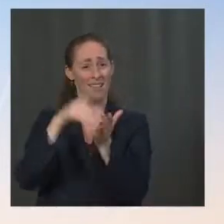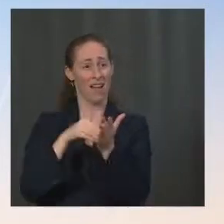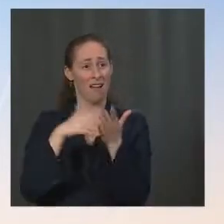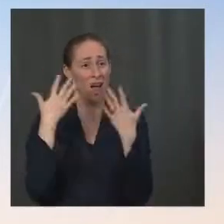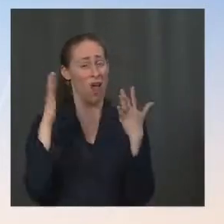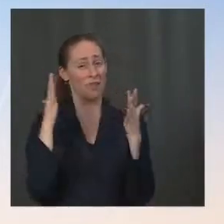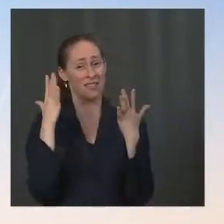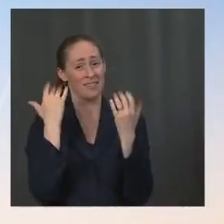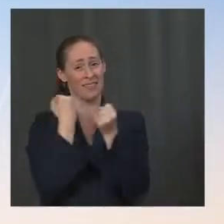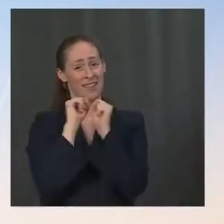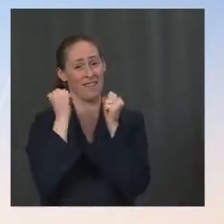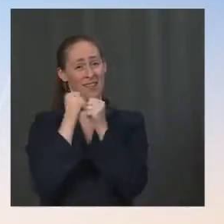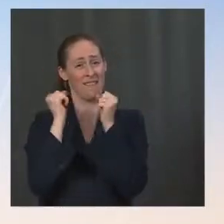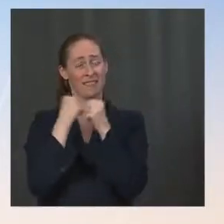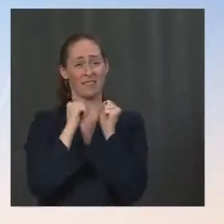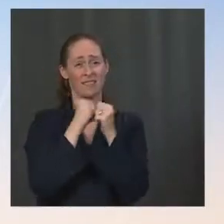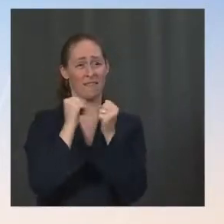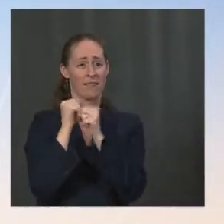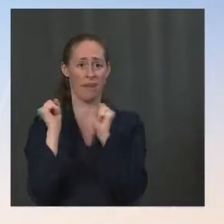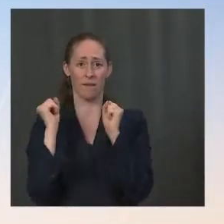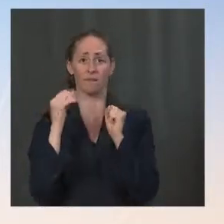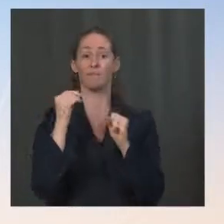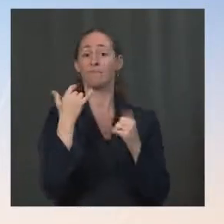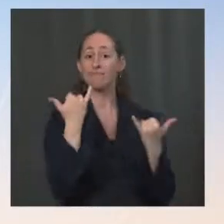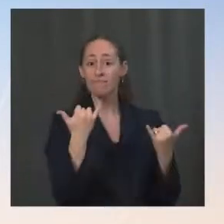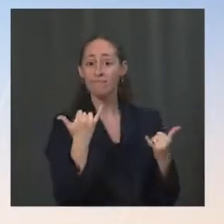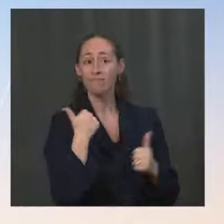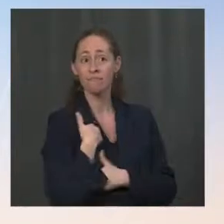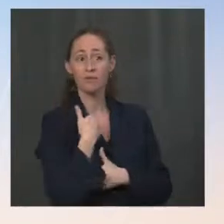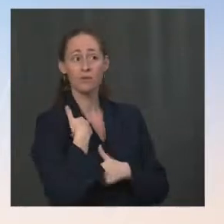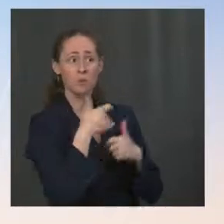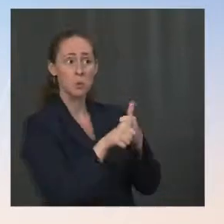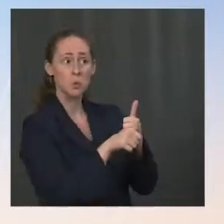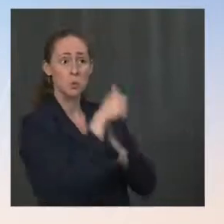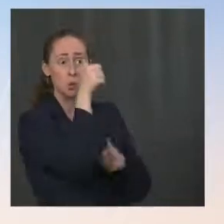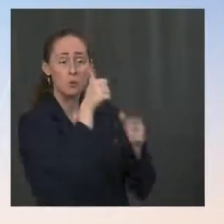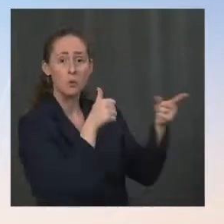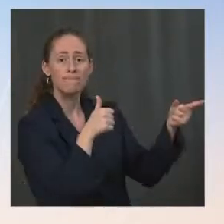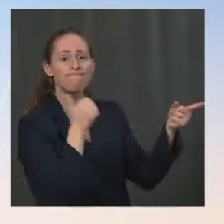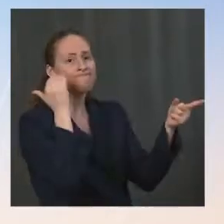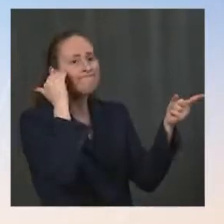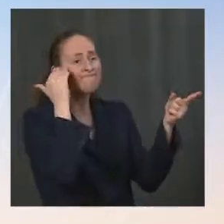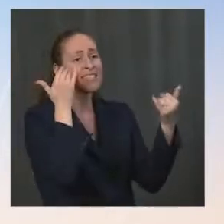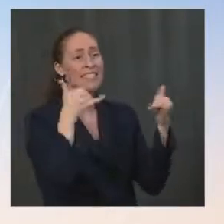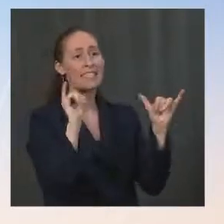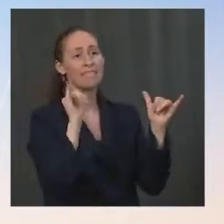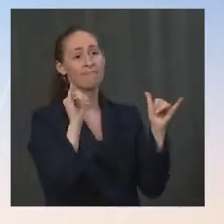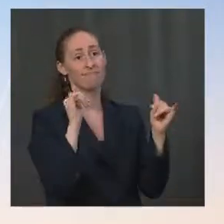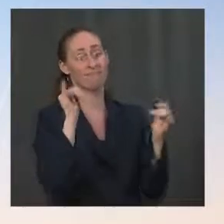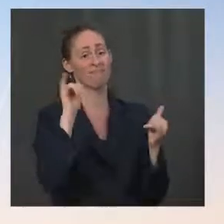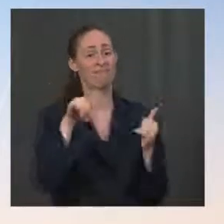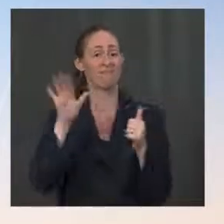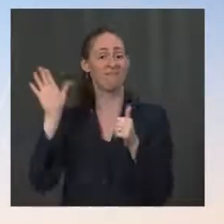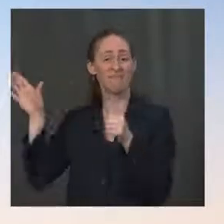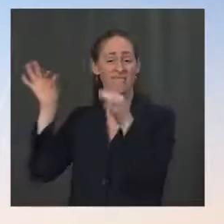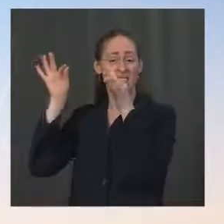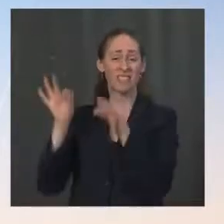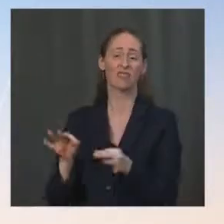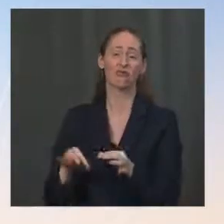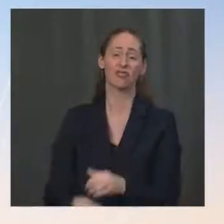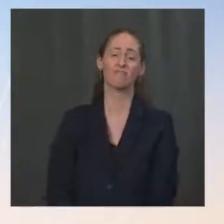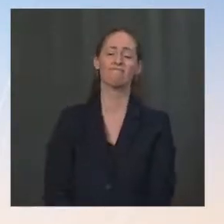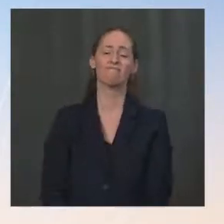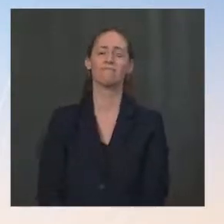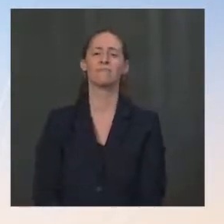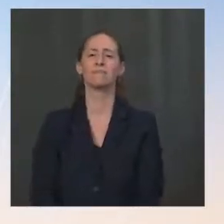the men and women who are serving in the military, as we saw by the events of yesterday. That's the choice he's made. But Jen, apologies to my colleagues,